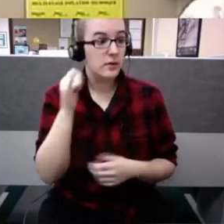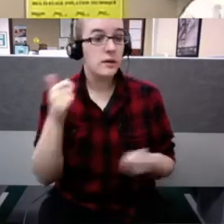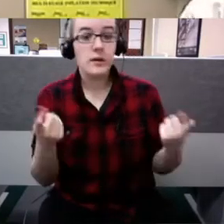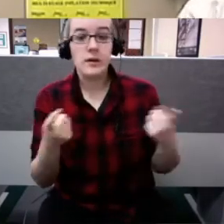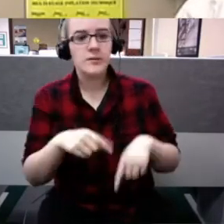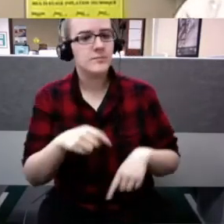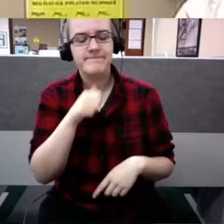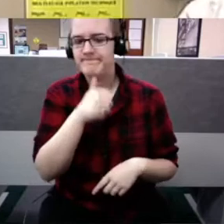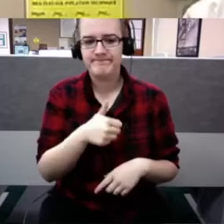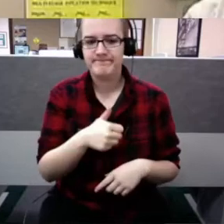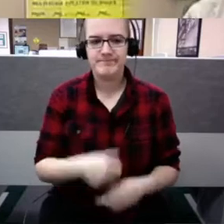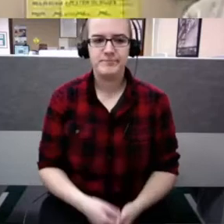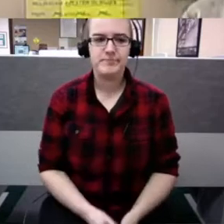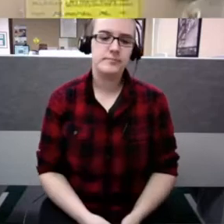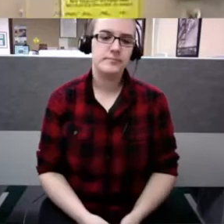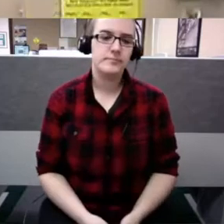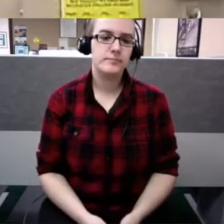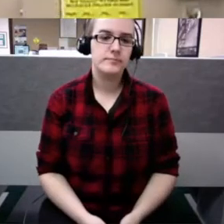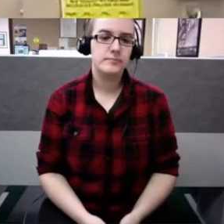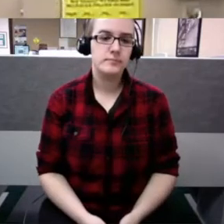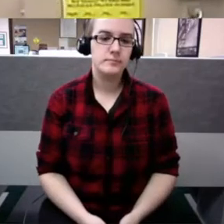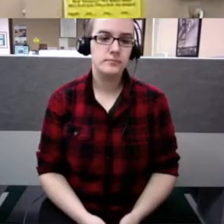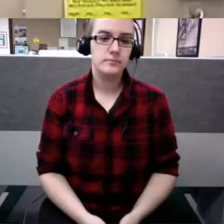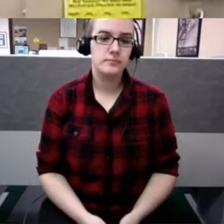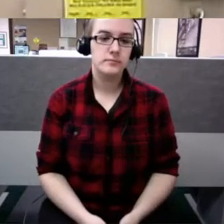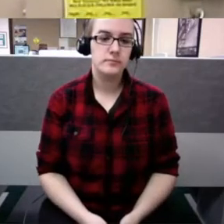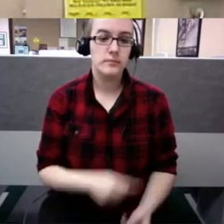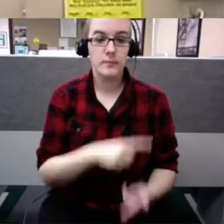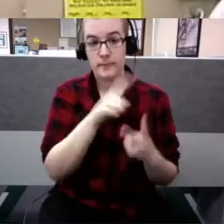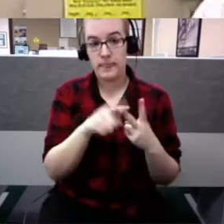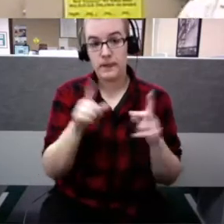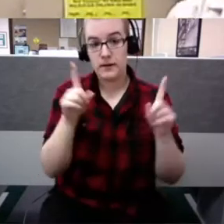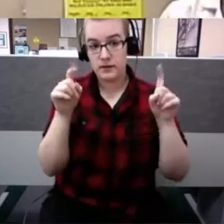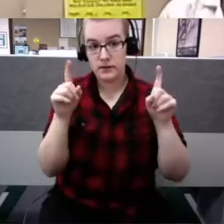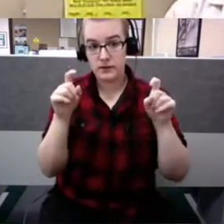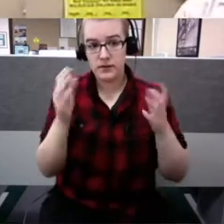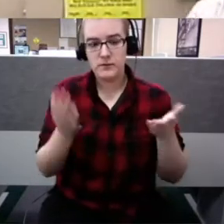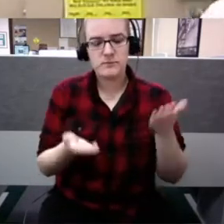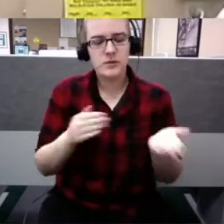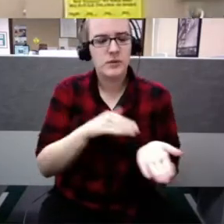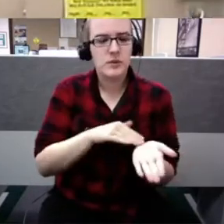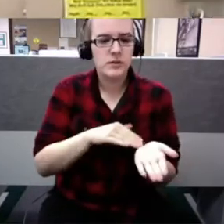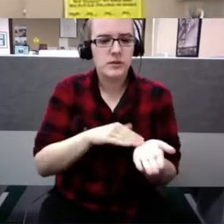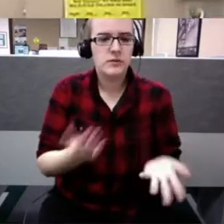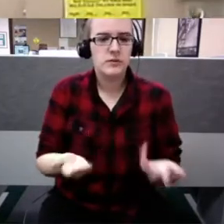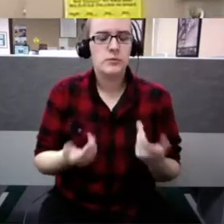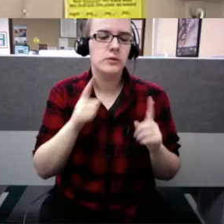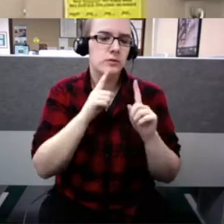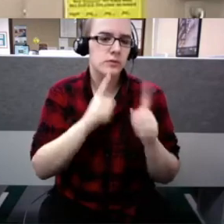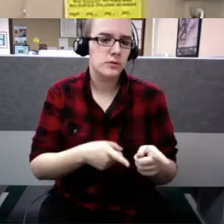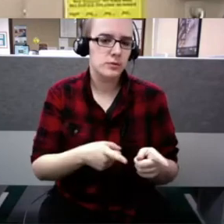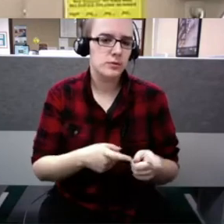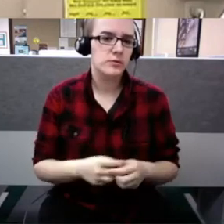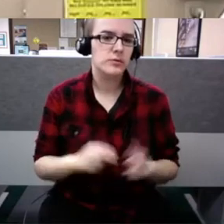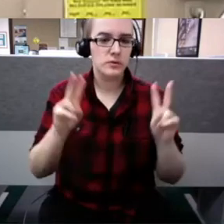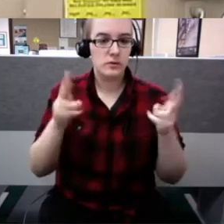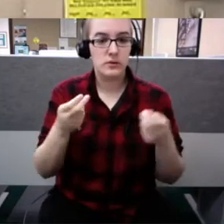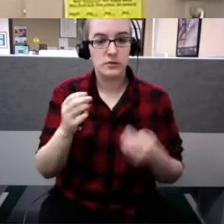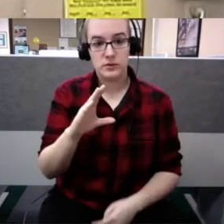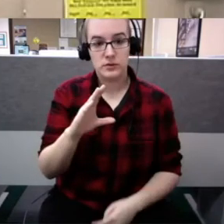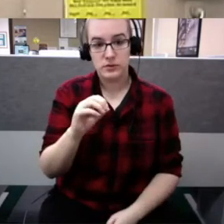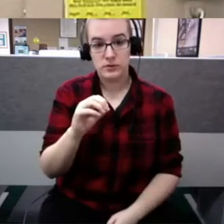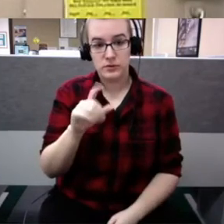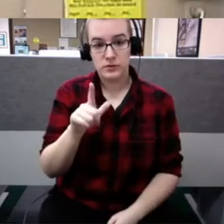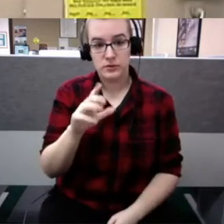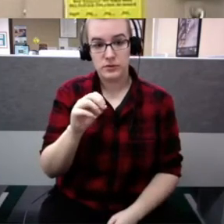this is being done at the time. Another type of test your doctor may send you to for various symptoms is